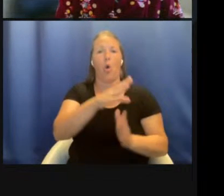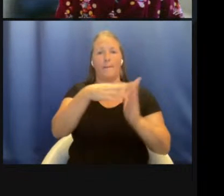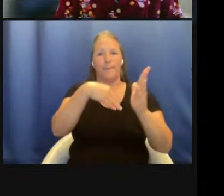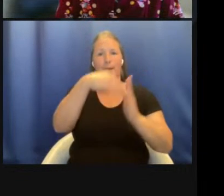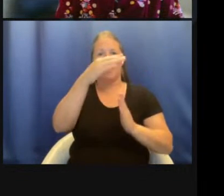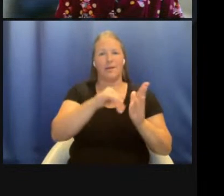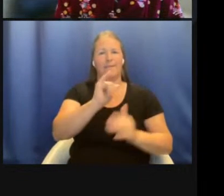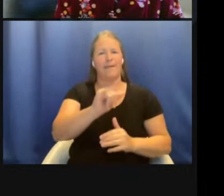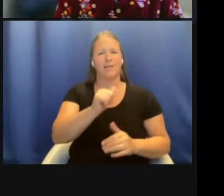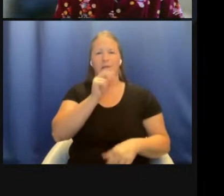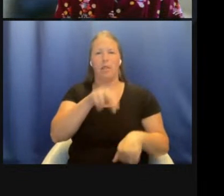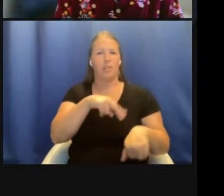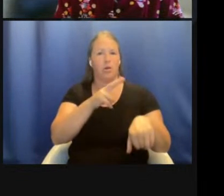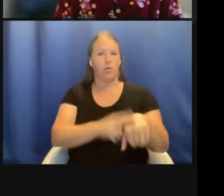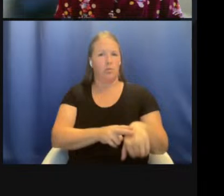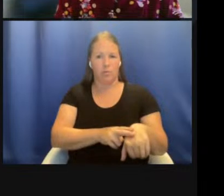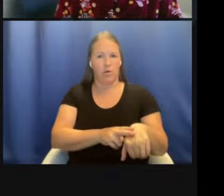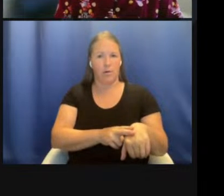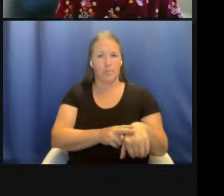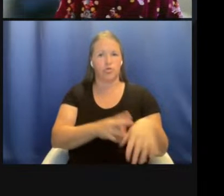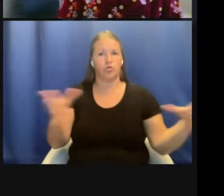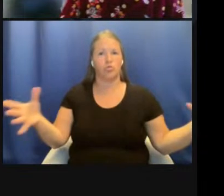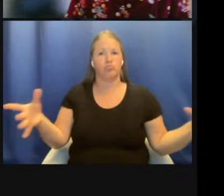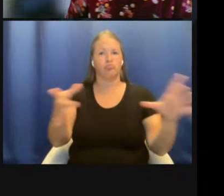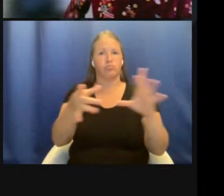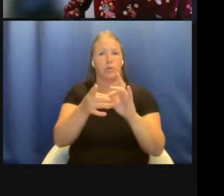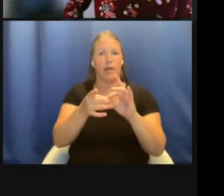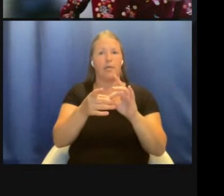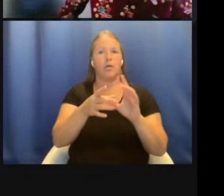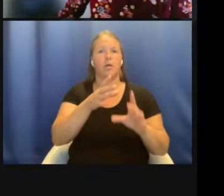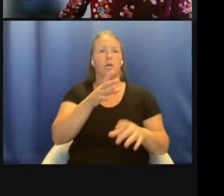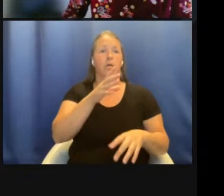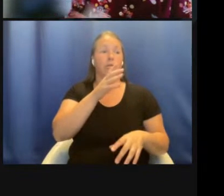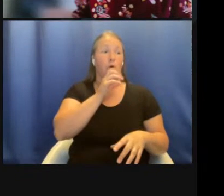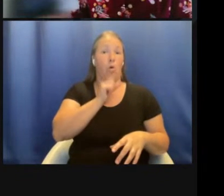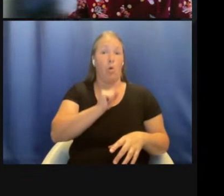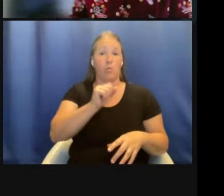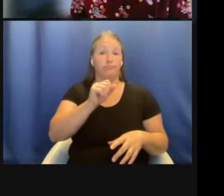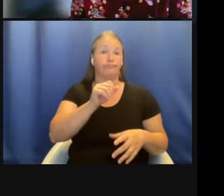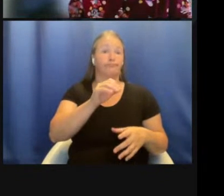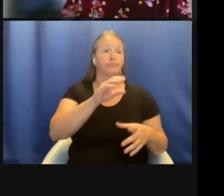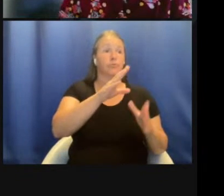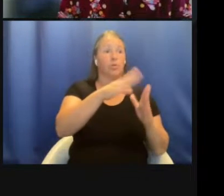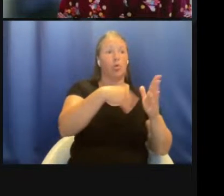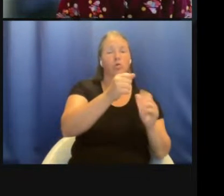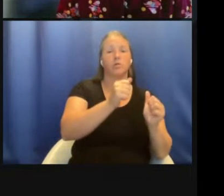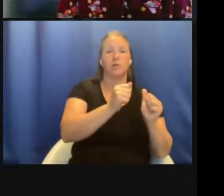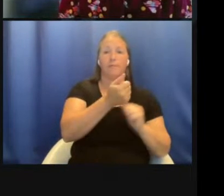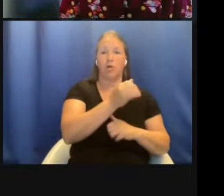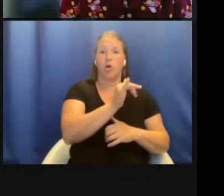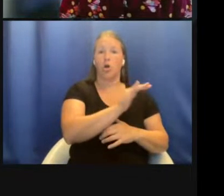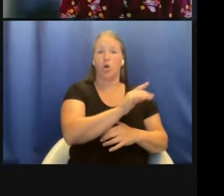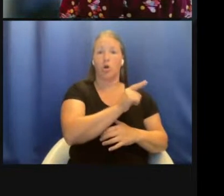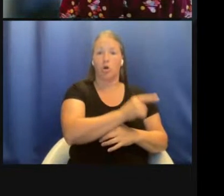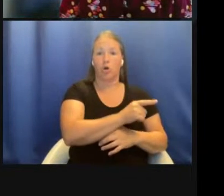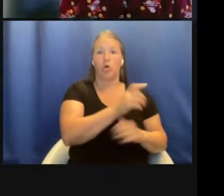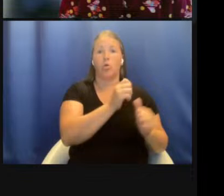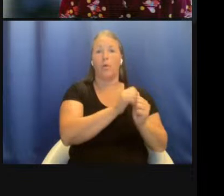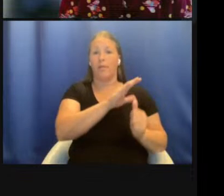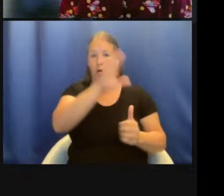ex-husband, but this is the imperial legacy, because ultimately this miniature will go to her son and pass through